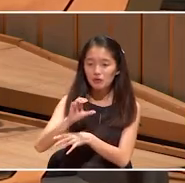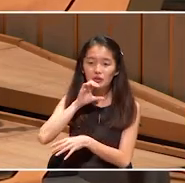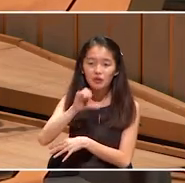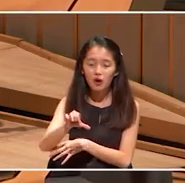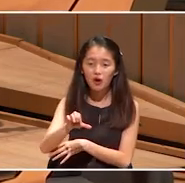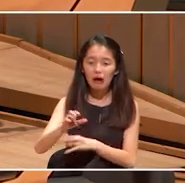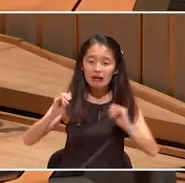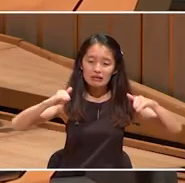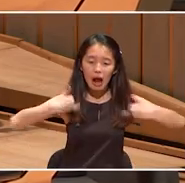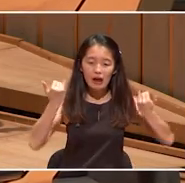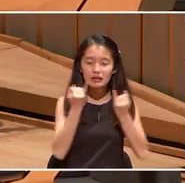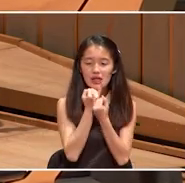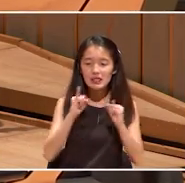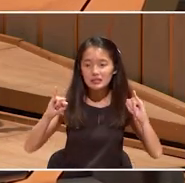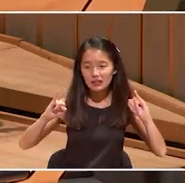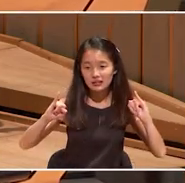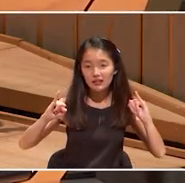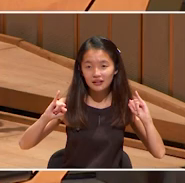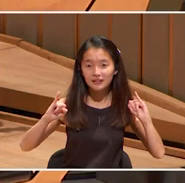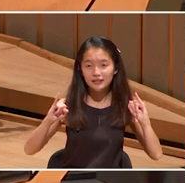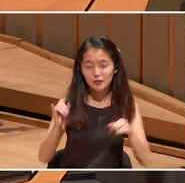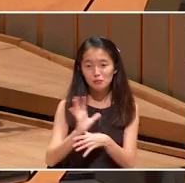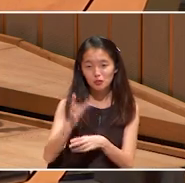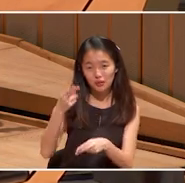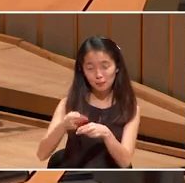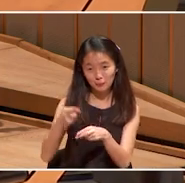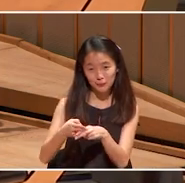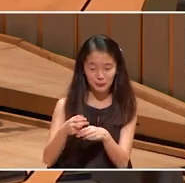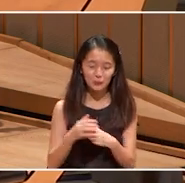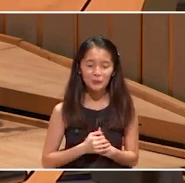in Chinese. That's right. Yeah, I remember. So